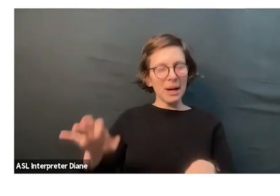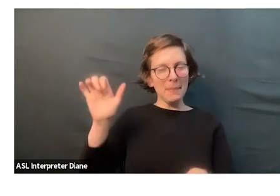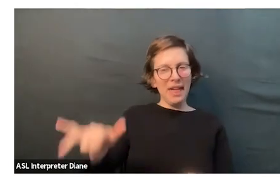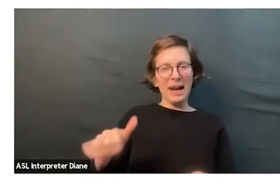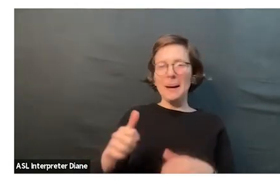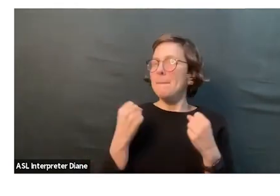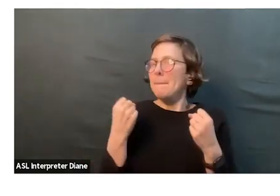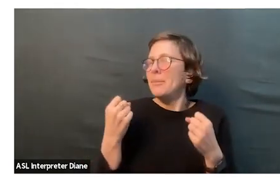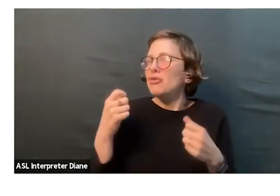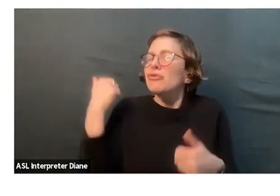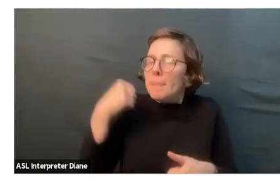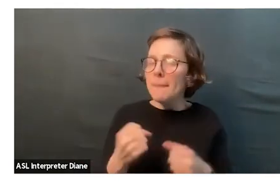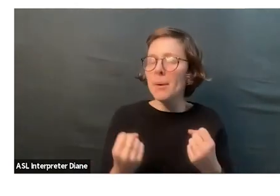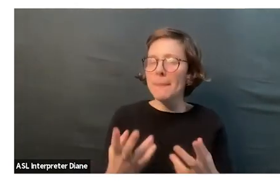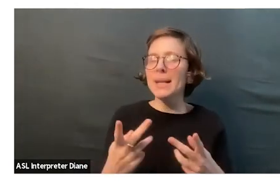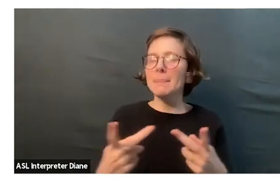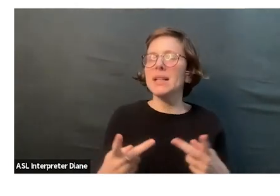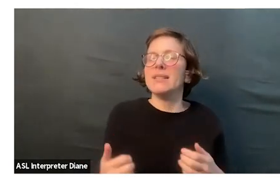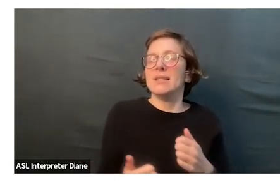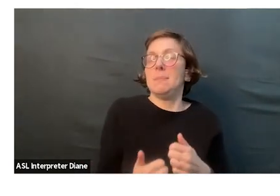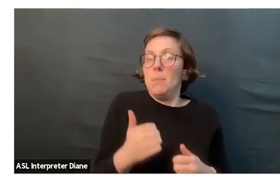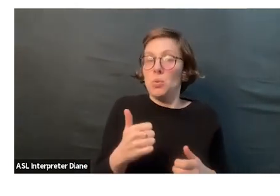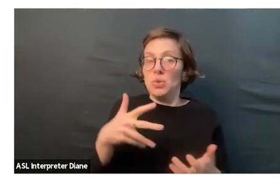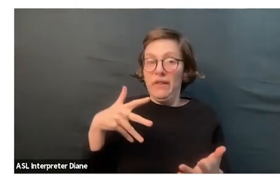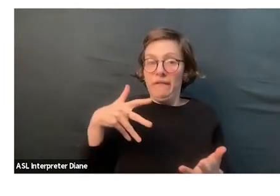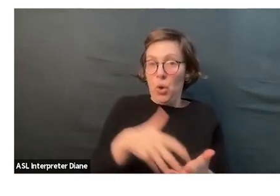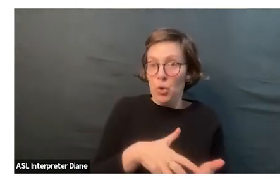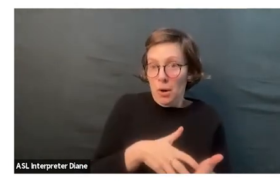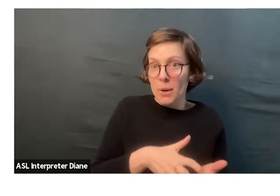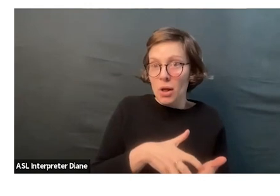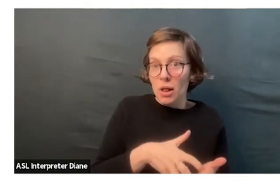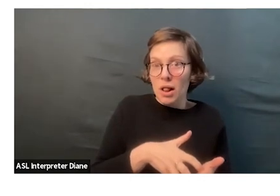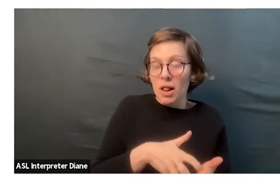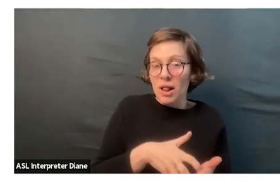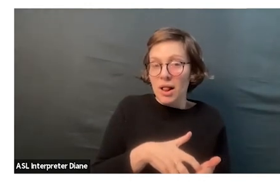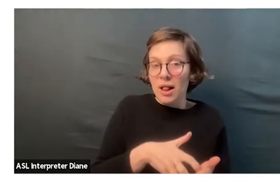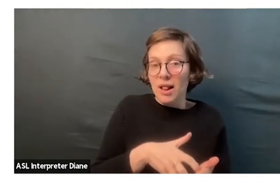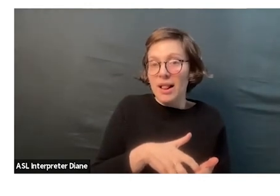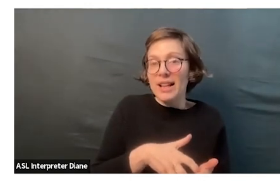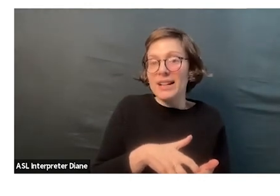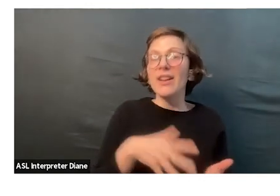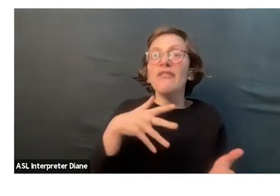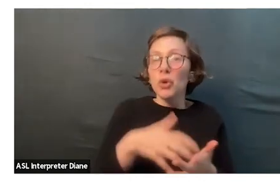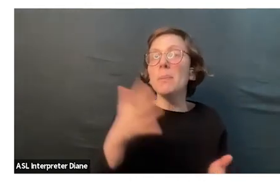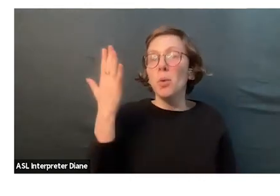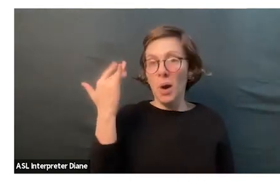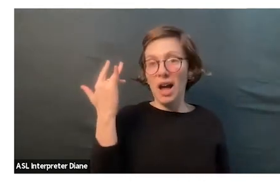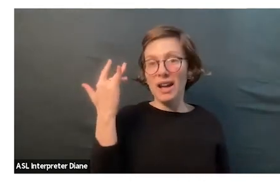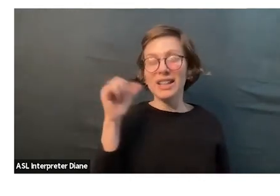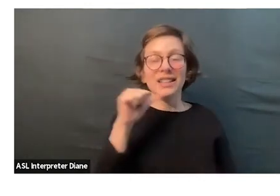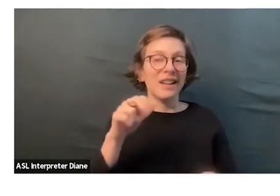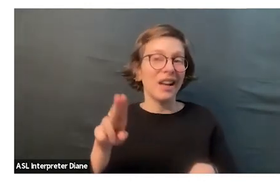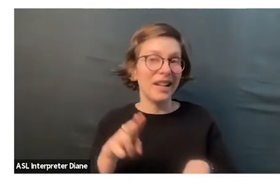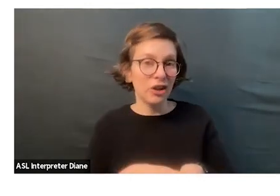make speeches that it's about luck, that they are lucky and we are unlucky and stuff like that. So it's very damaging to look at it